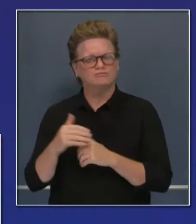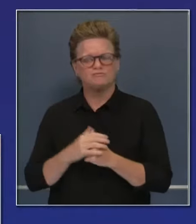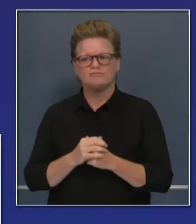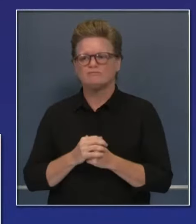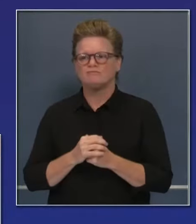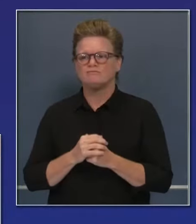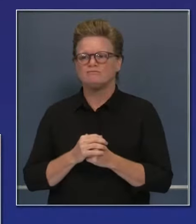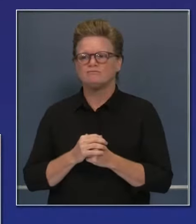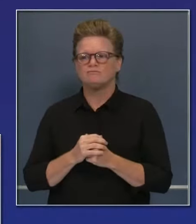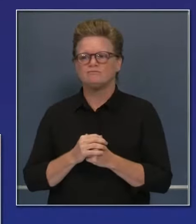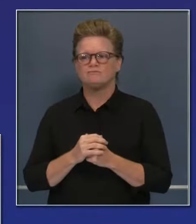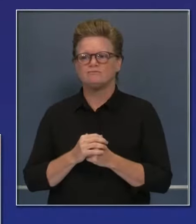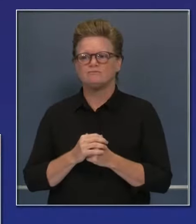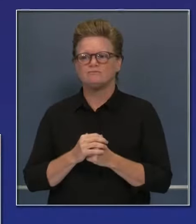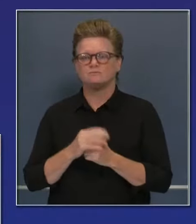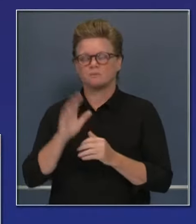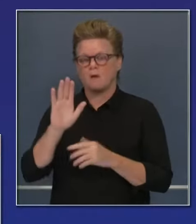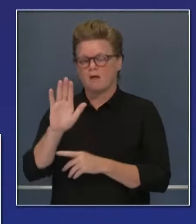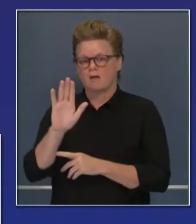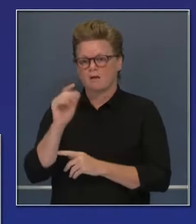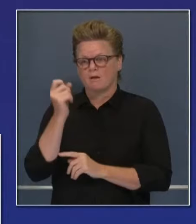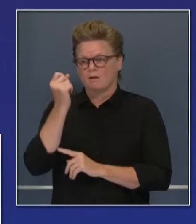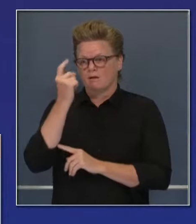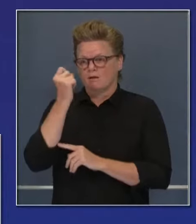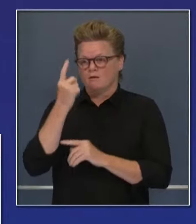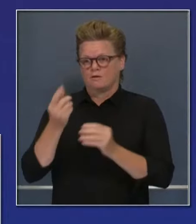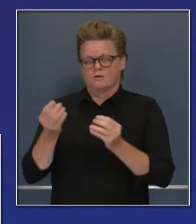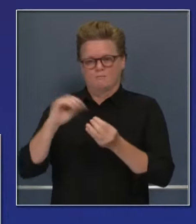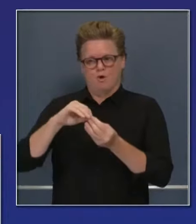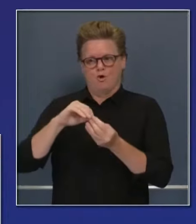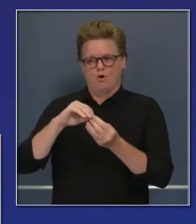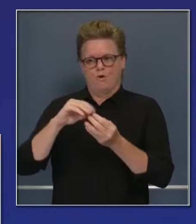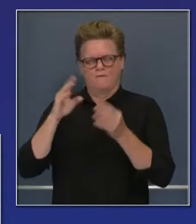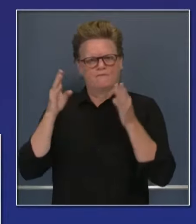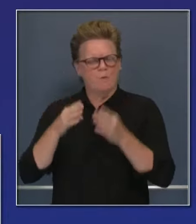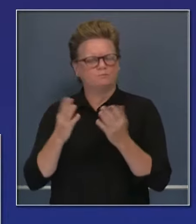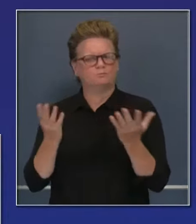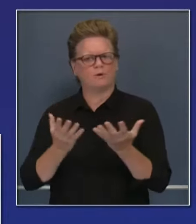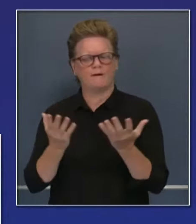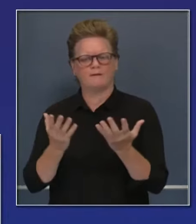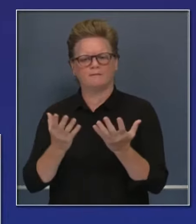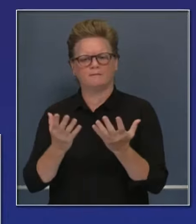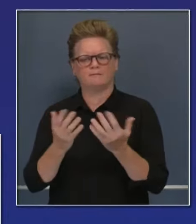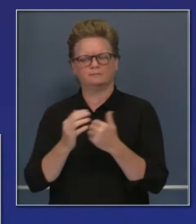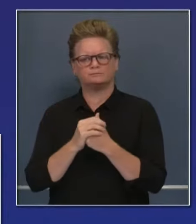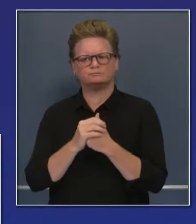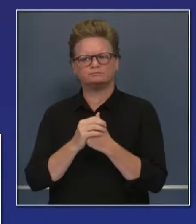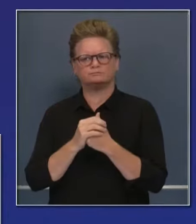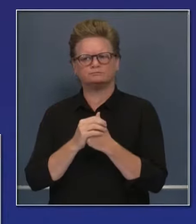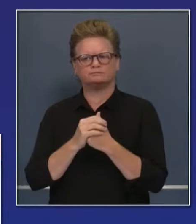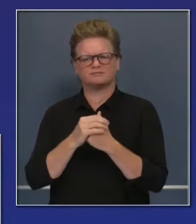generated, understandably, more attention than any other is the next number you